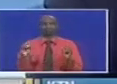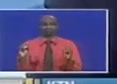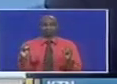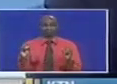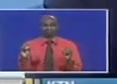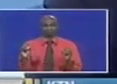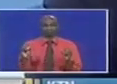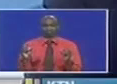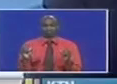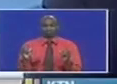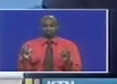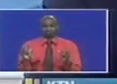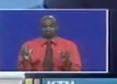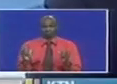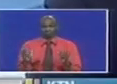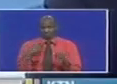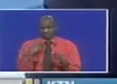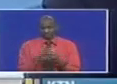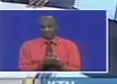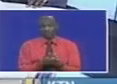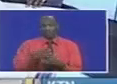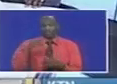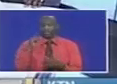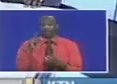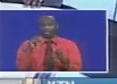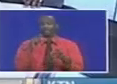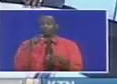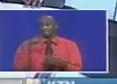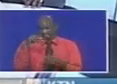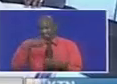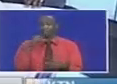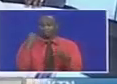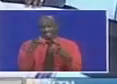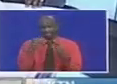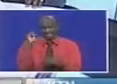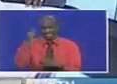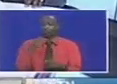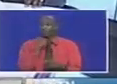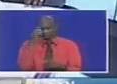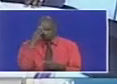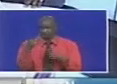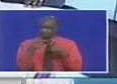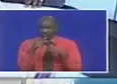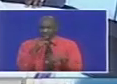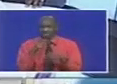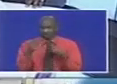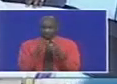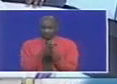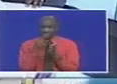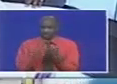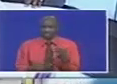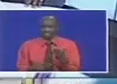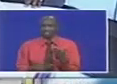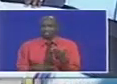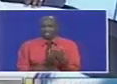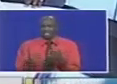today, and I have. But PS, what many Kenyans want to know, just very briefly, is it's like